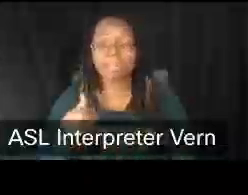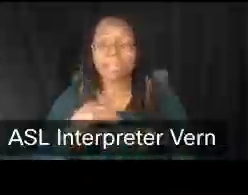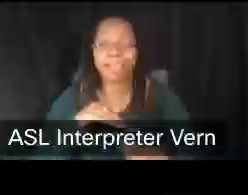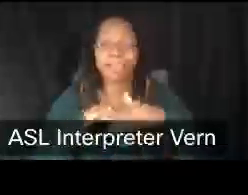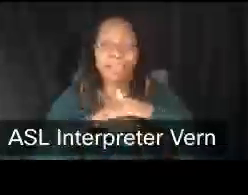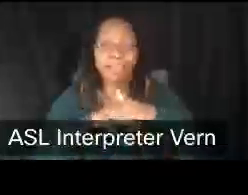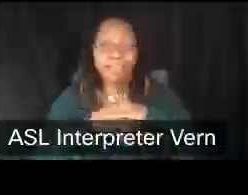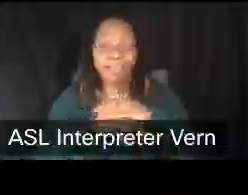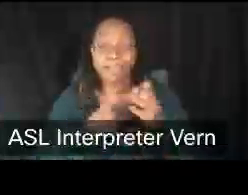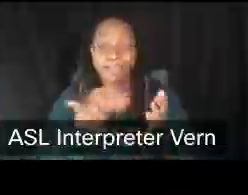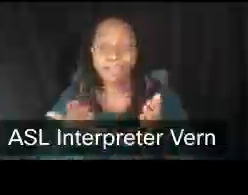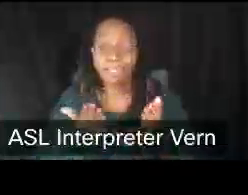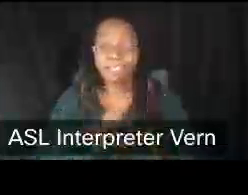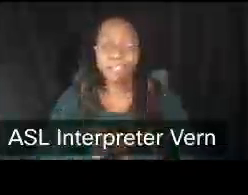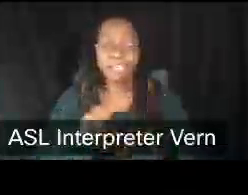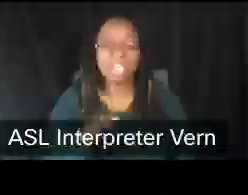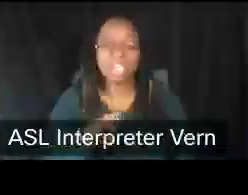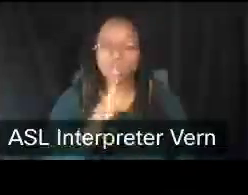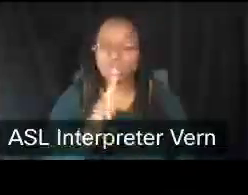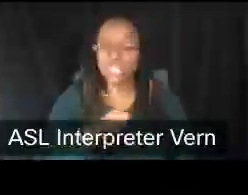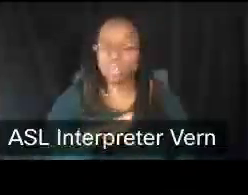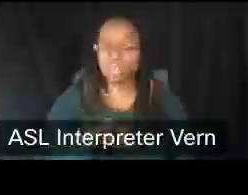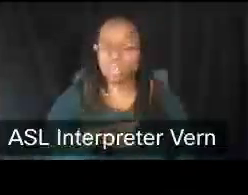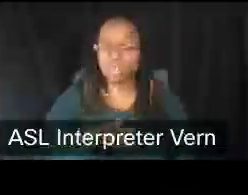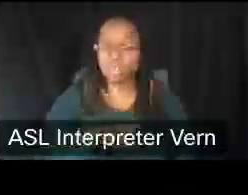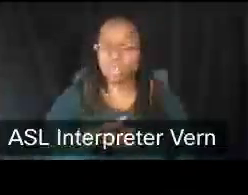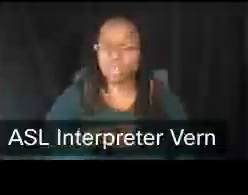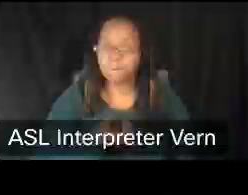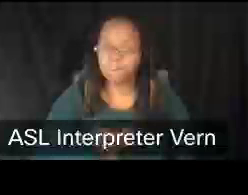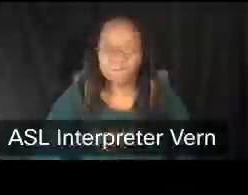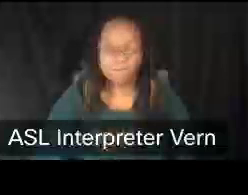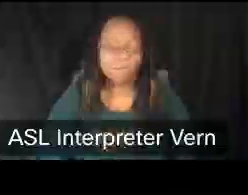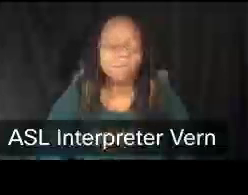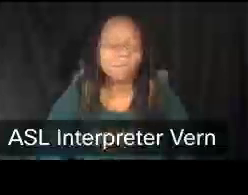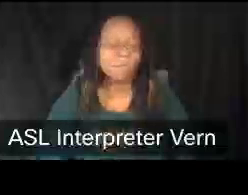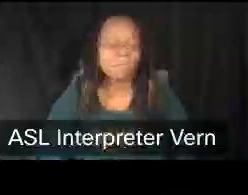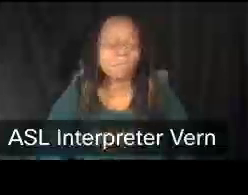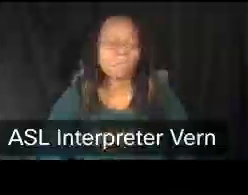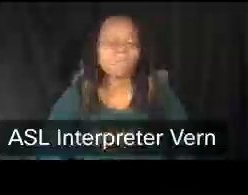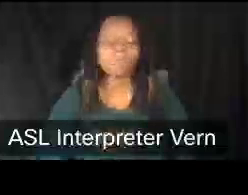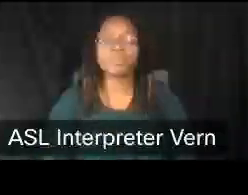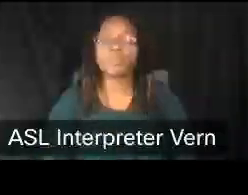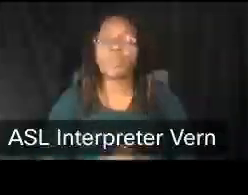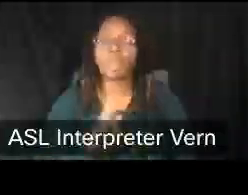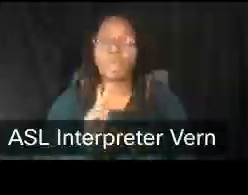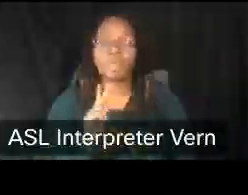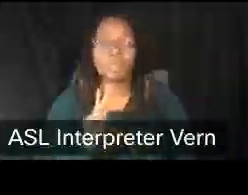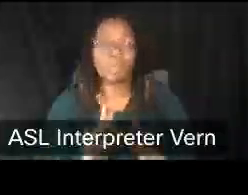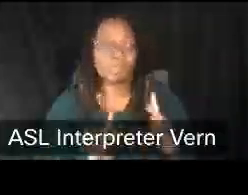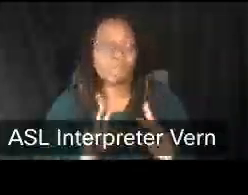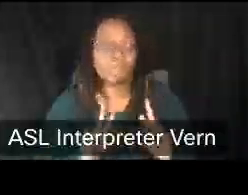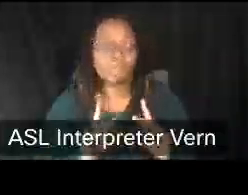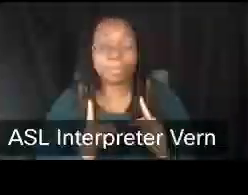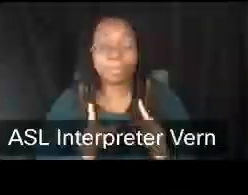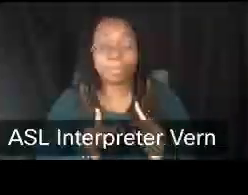you need to share a whole lot about yourself. And what folks talked about, and I've seen